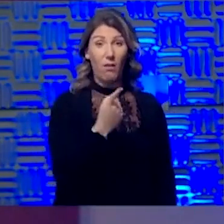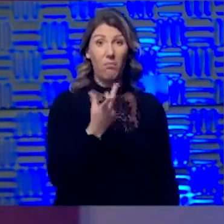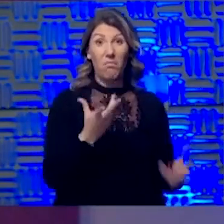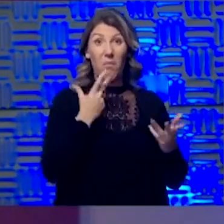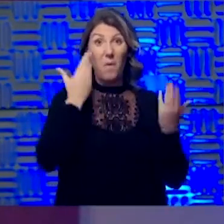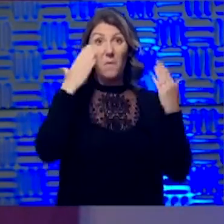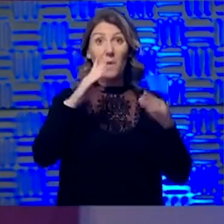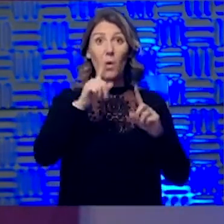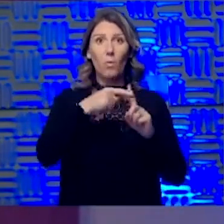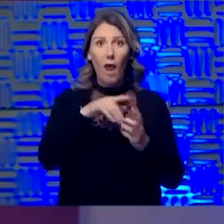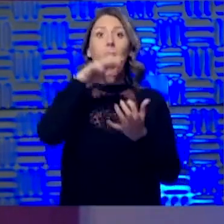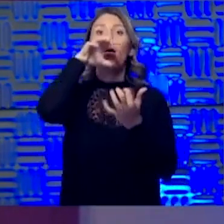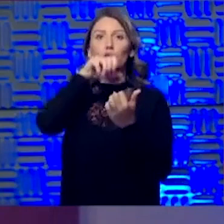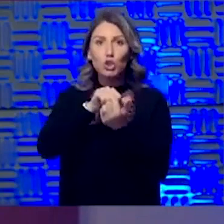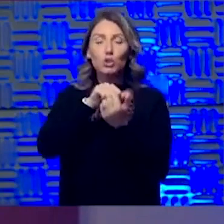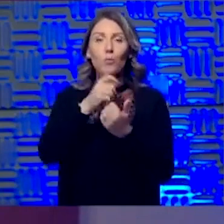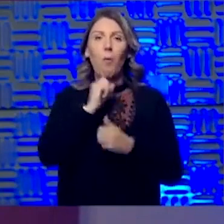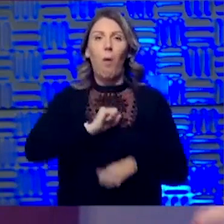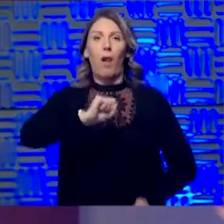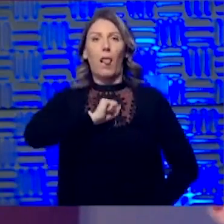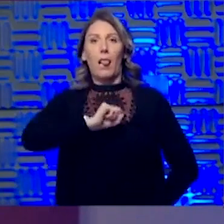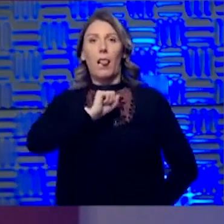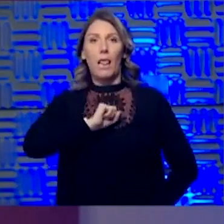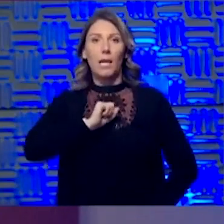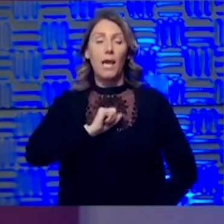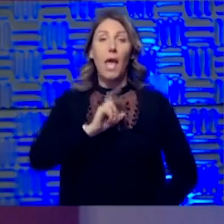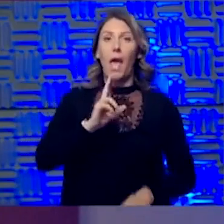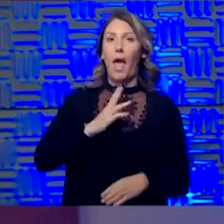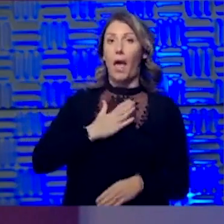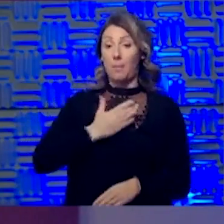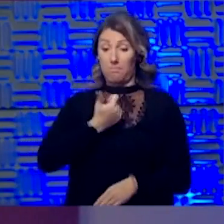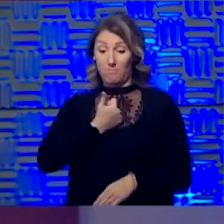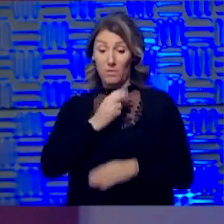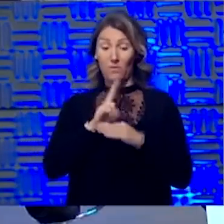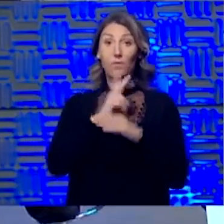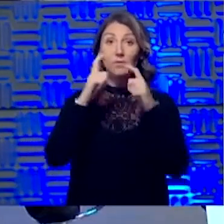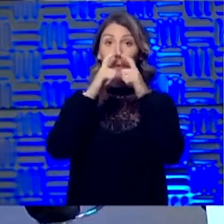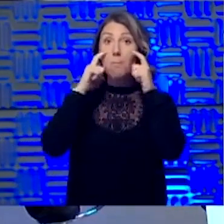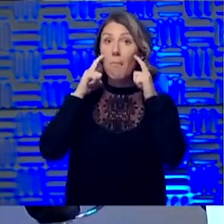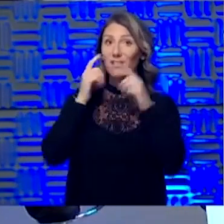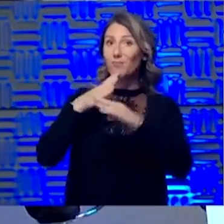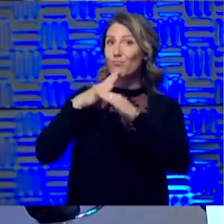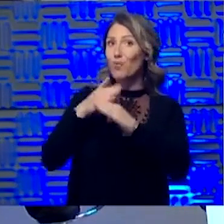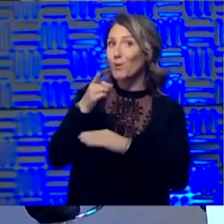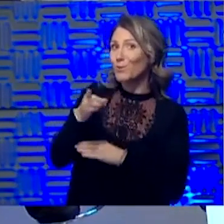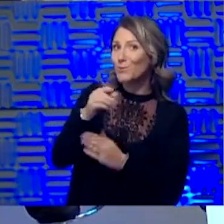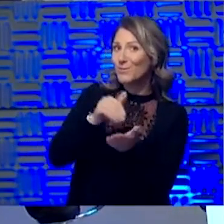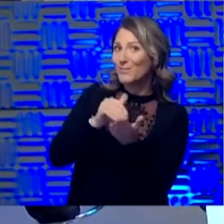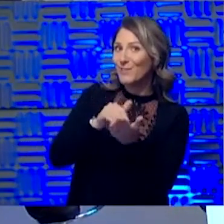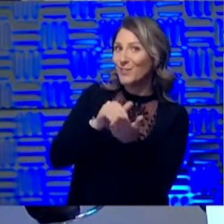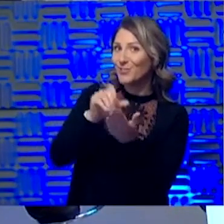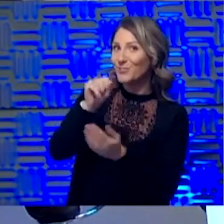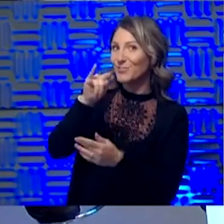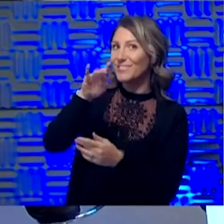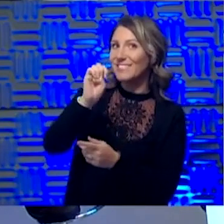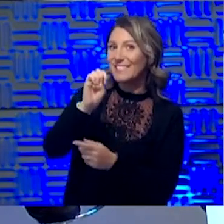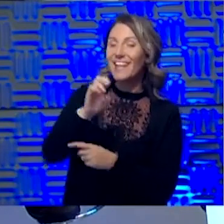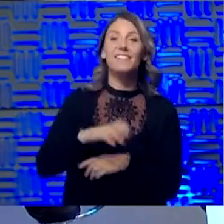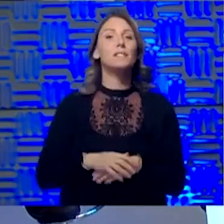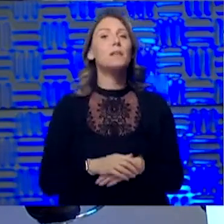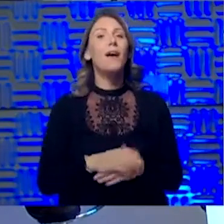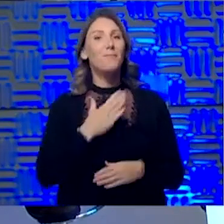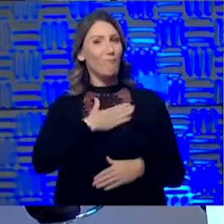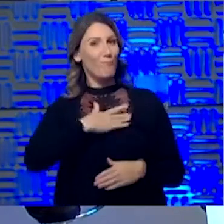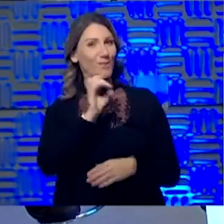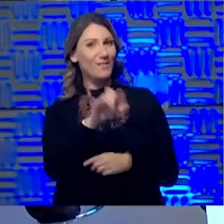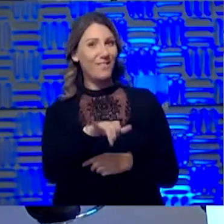sneeze, so that's something that I'm wearing a mask to protect you, Steve. That's why I'm going to wear it. All right, I appreciate that. So, who do you